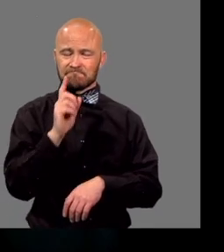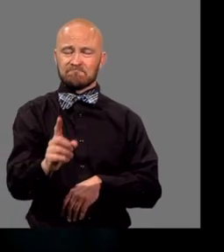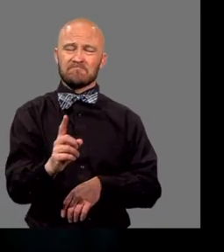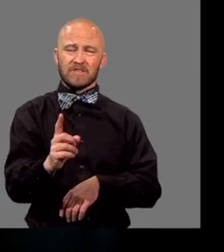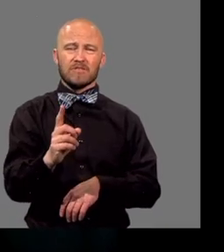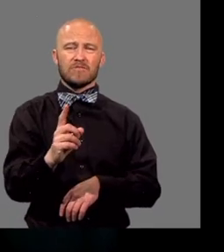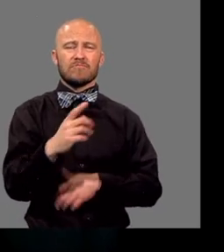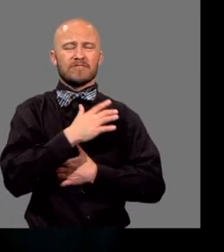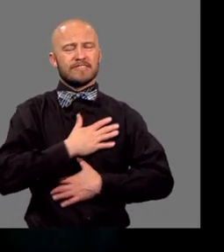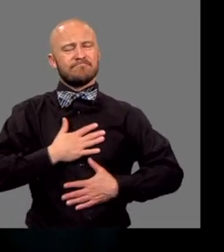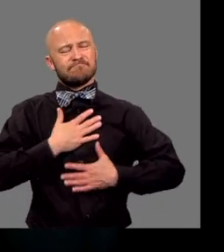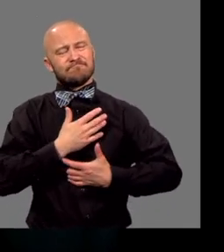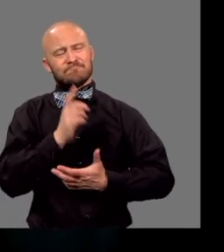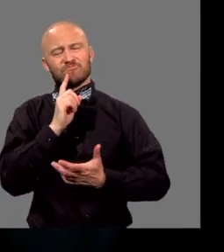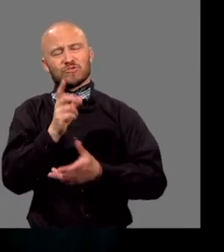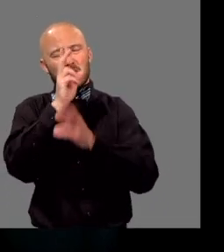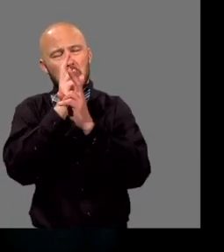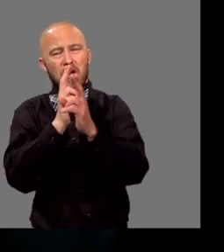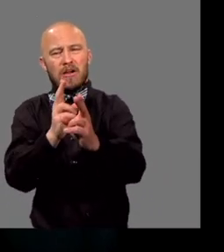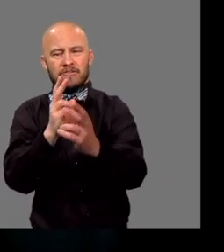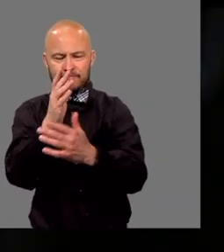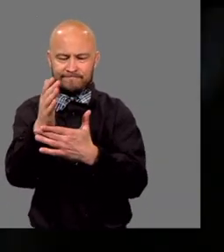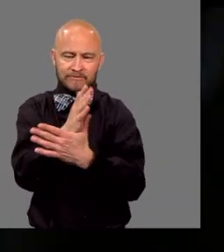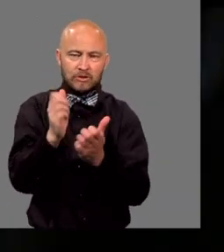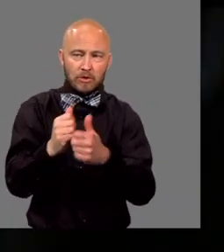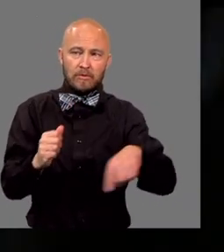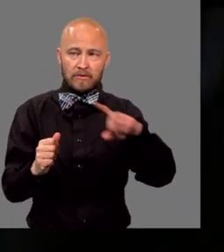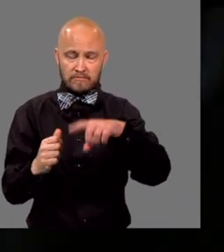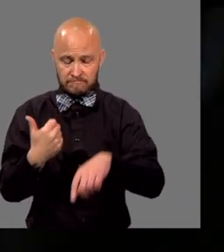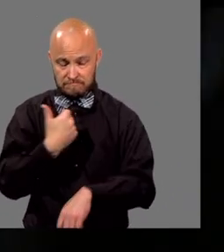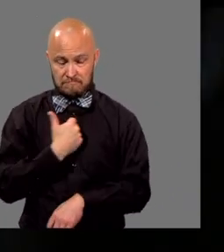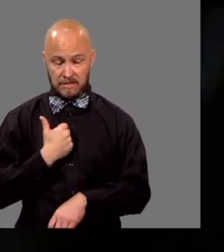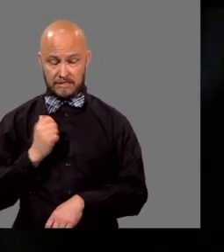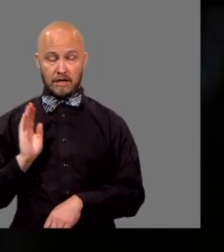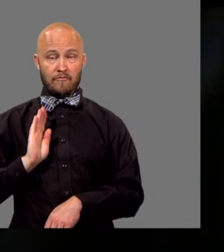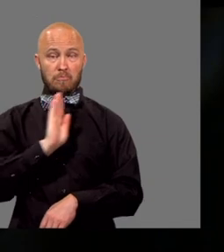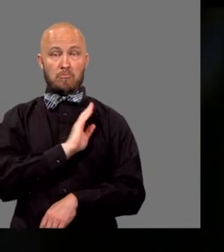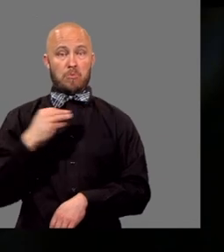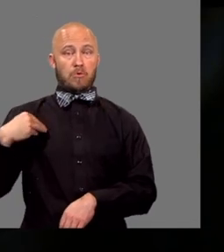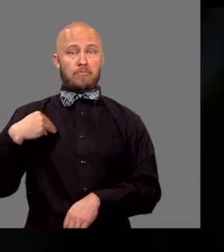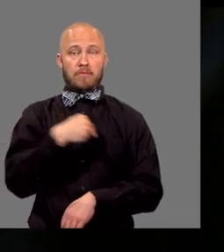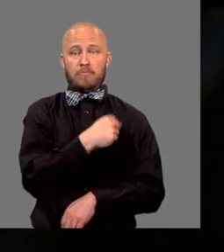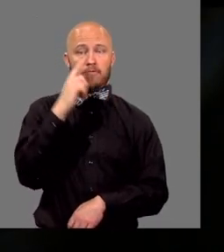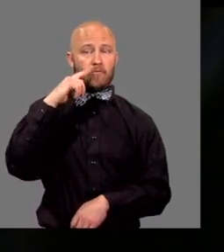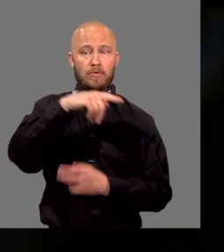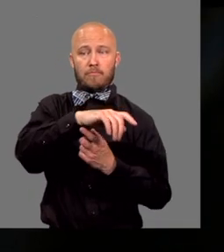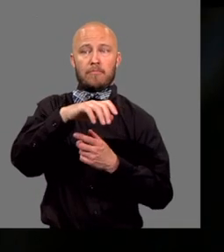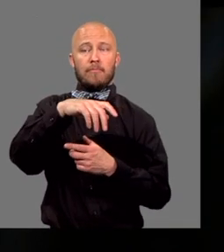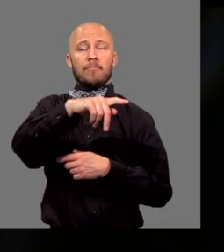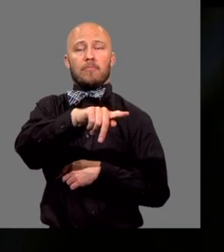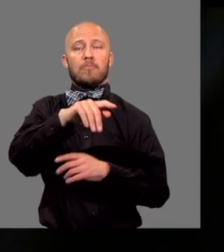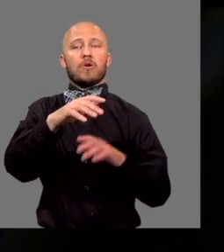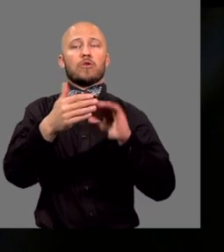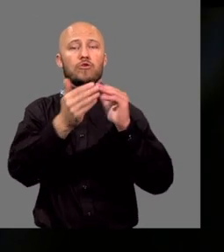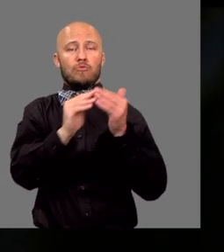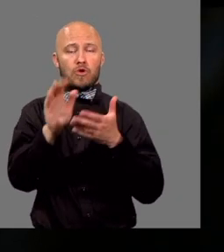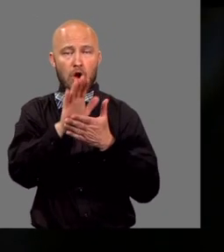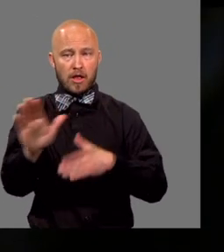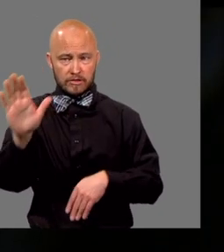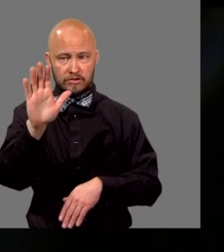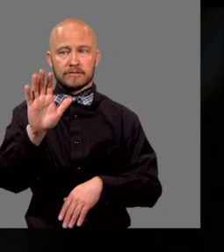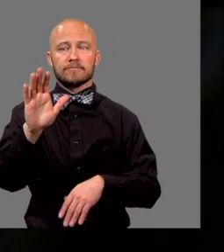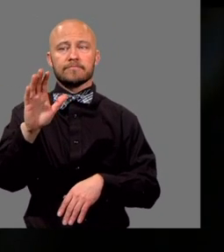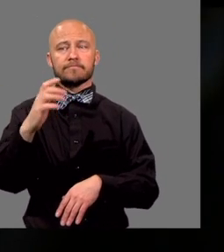sincere privilege to share this special day with you. As a board member of the State Board for Community Colleges and